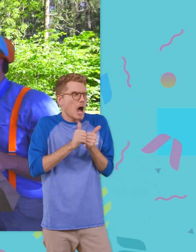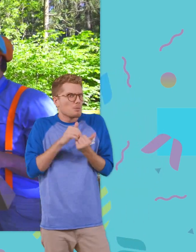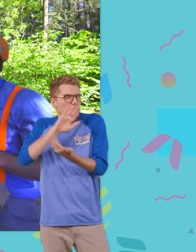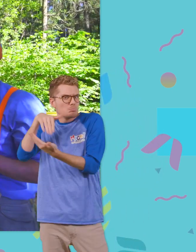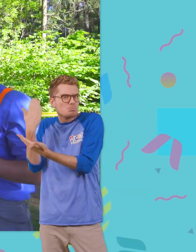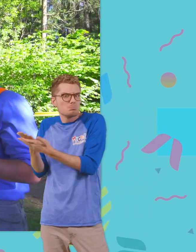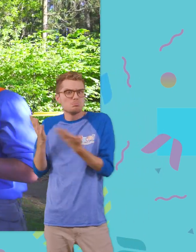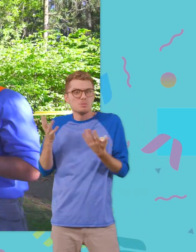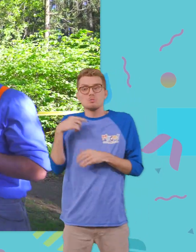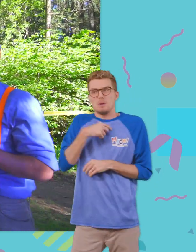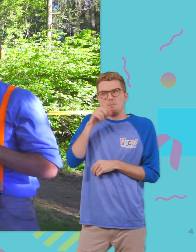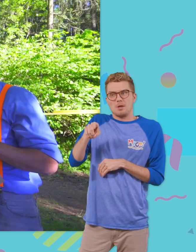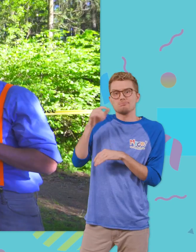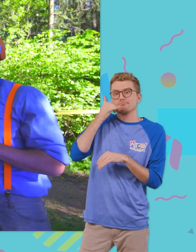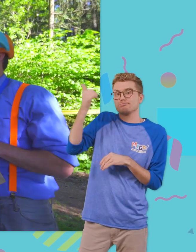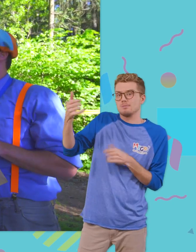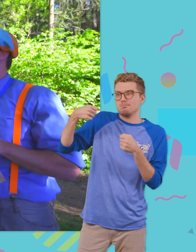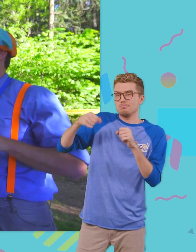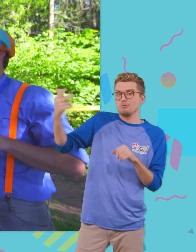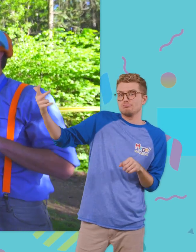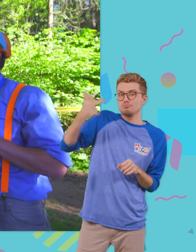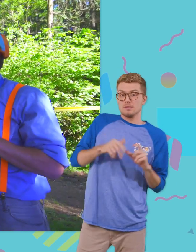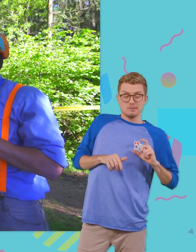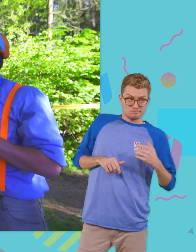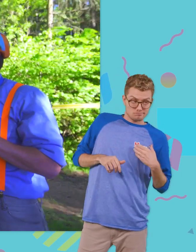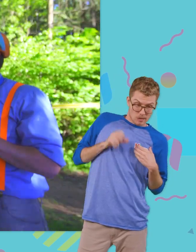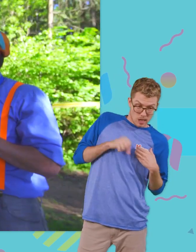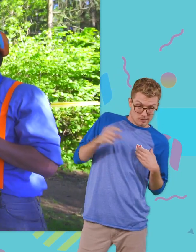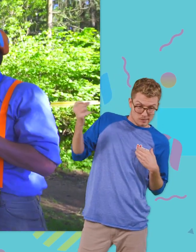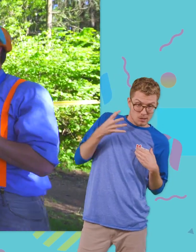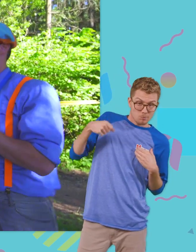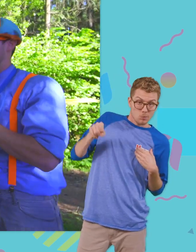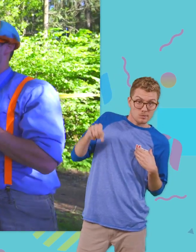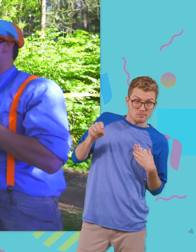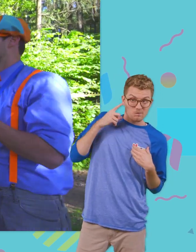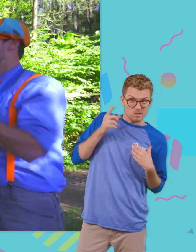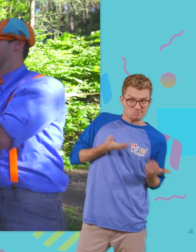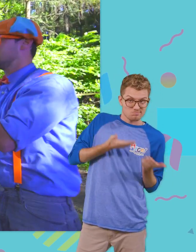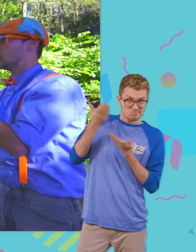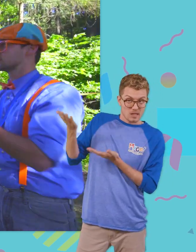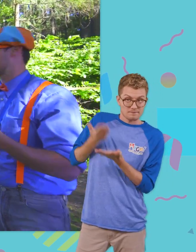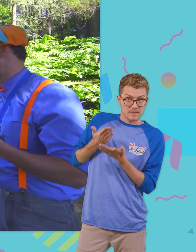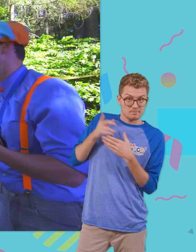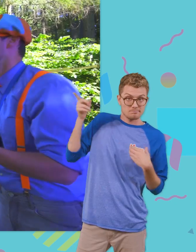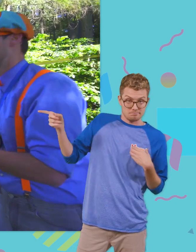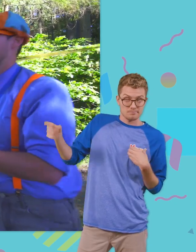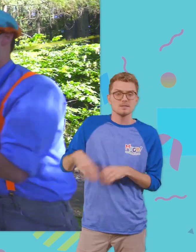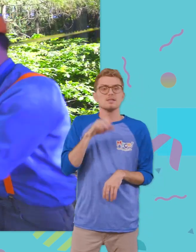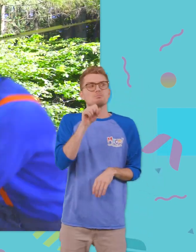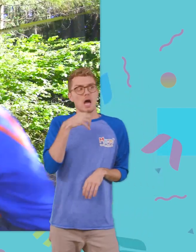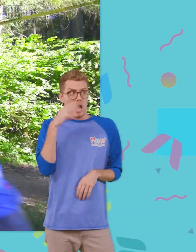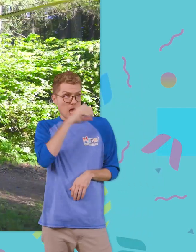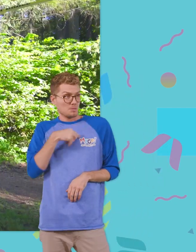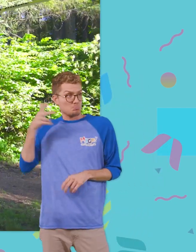in the motorcycle. Okay. Officer Feed Check, can you send in the motorcycle for transport of evidence? Okay, I guess I'll go meet the motorcycle. He's over there waiting for you,